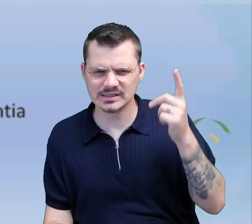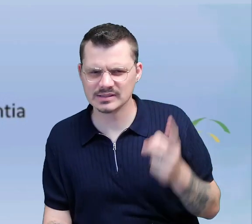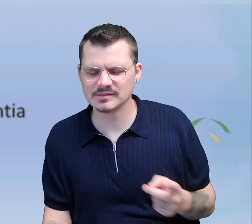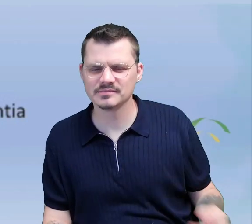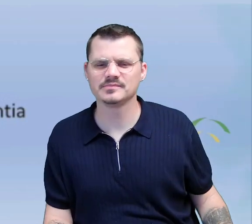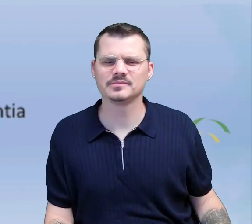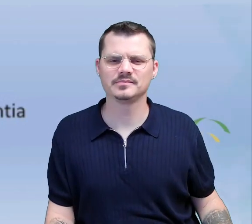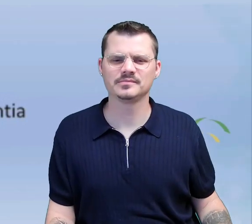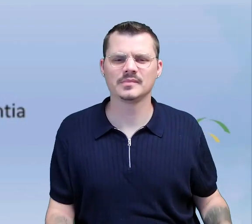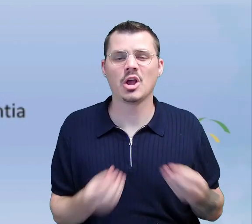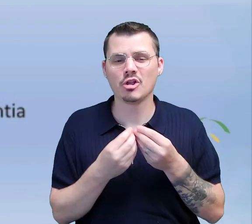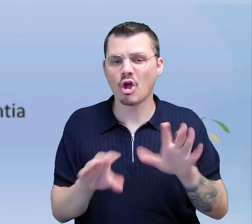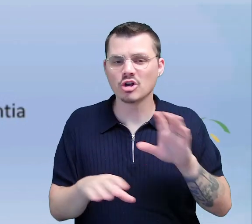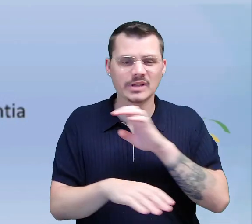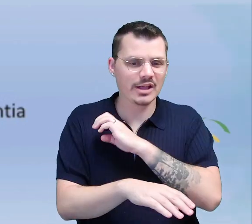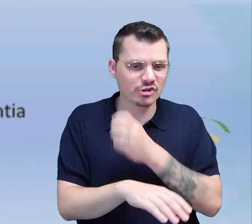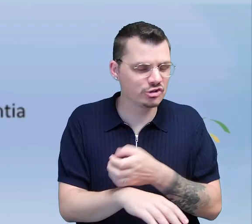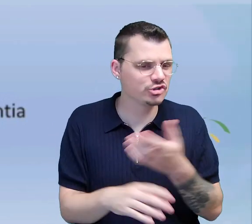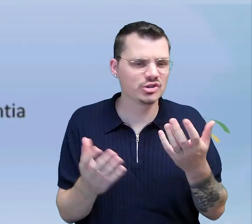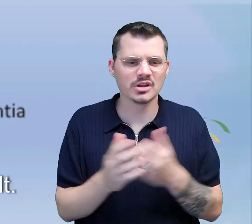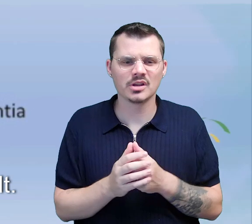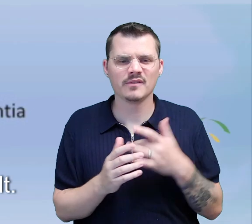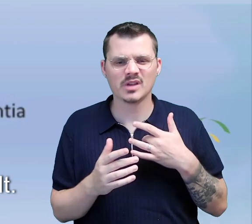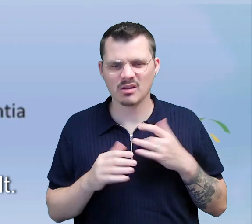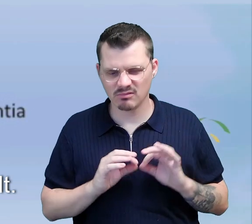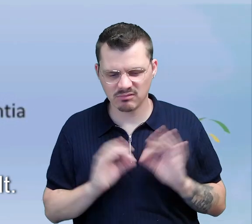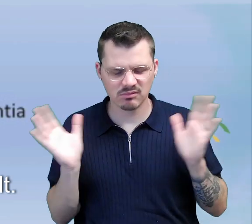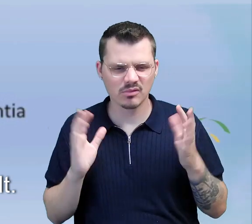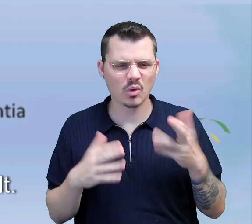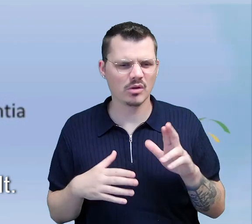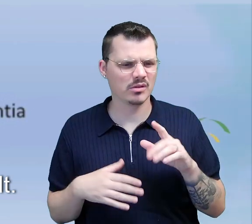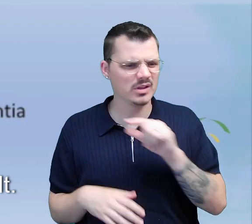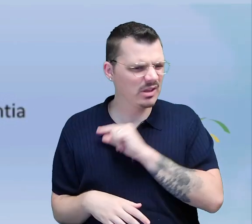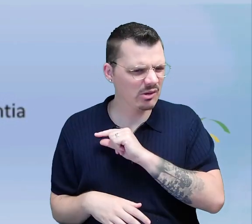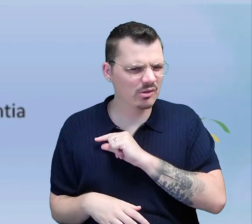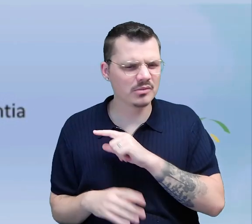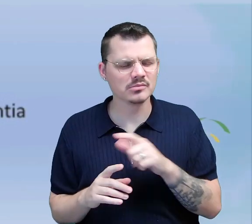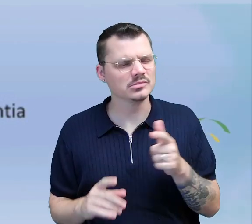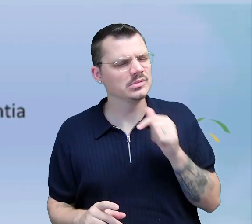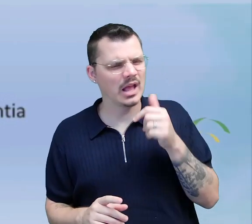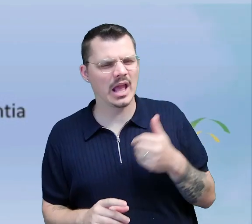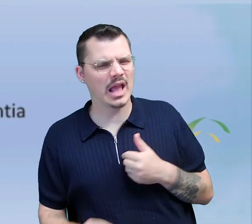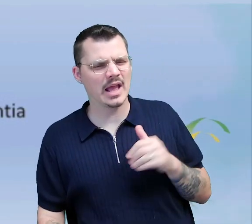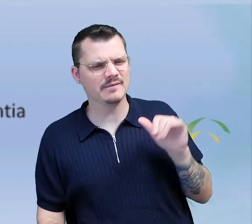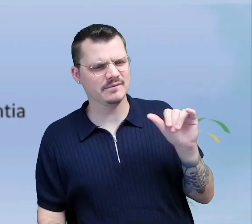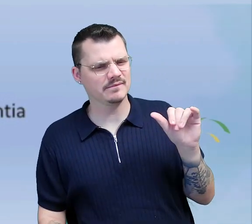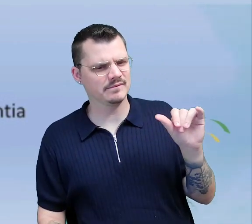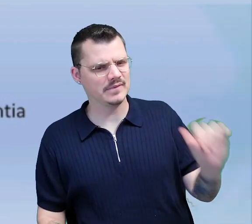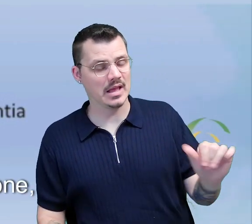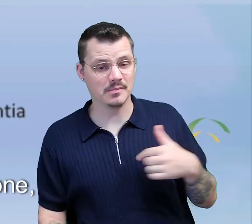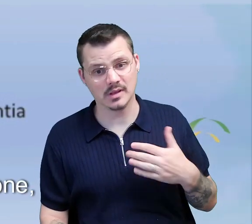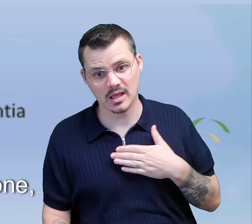go. Loss of energy, worthlessness or inappropriate guilt. She didn't have that, and I